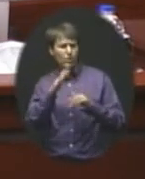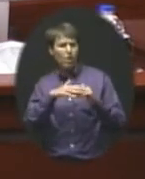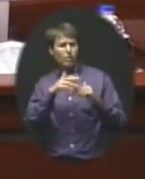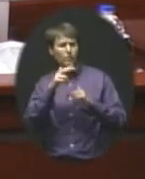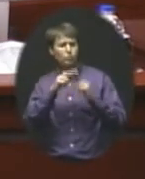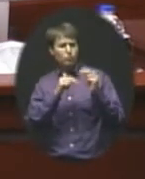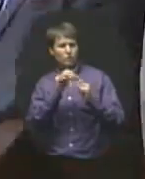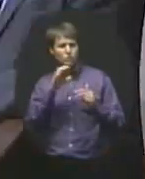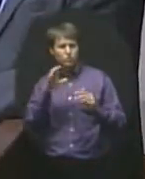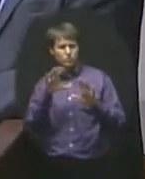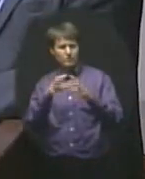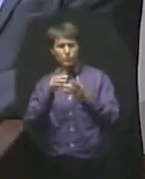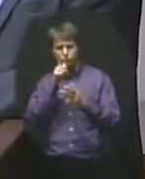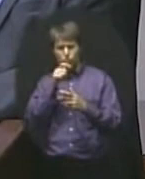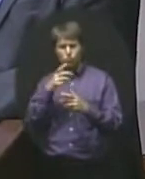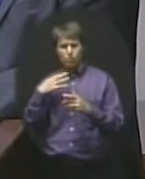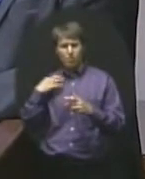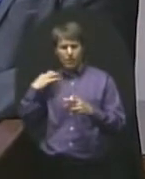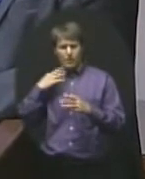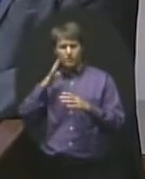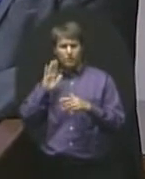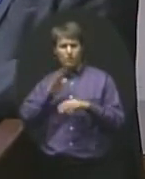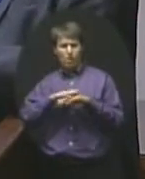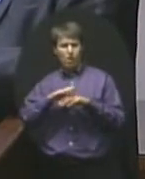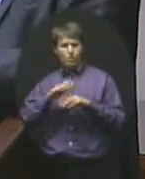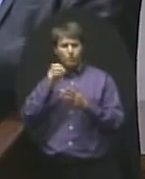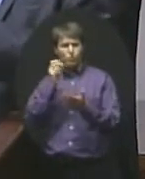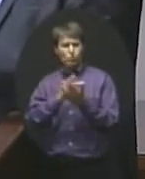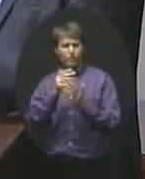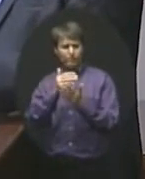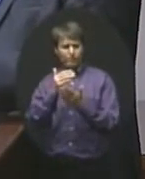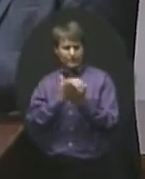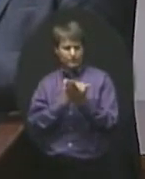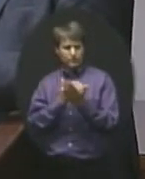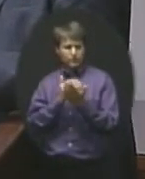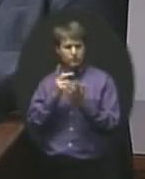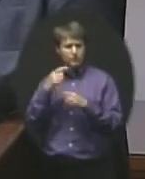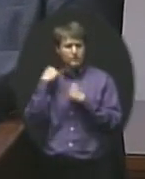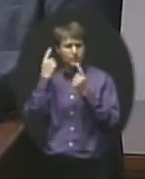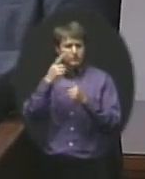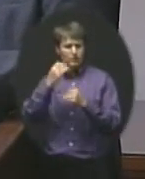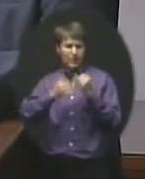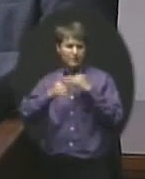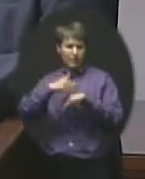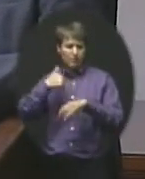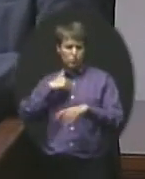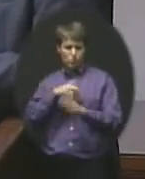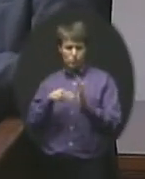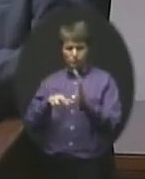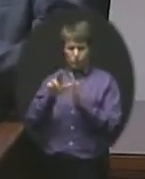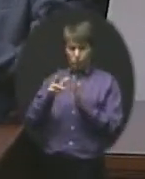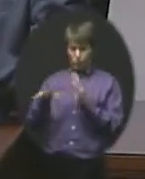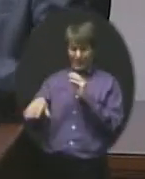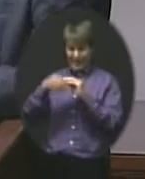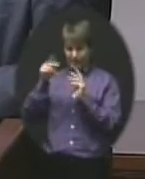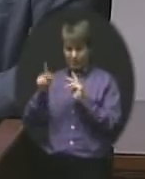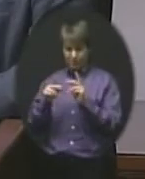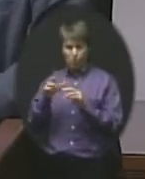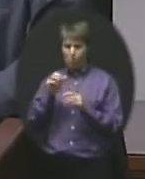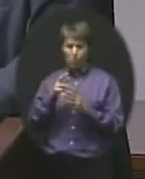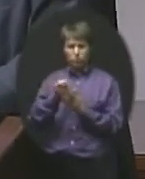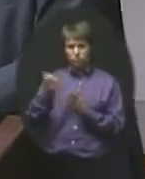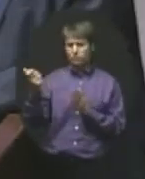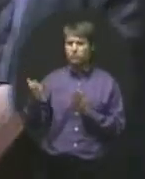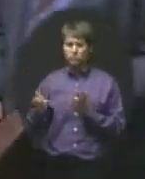and those are the people that have applied to be on our approved list since the last time we reviewed and either added people to the list or didn't add